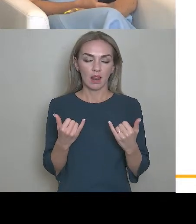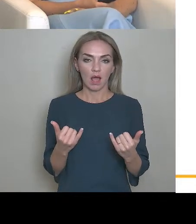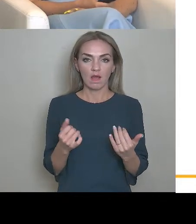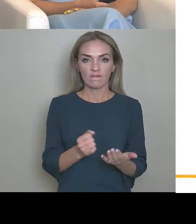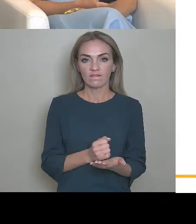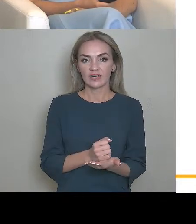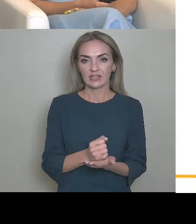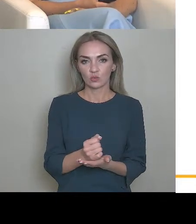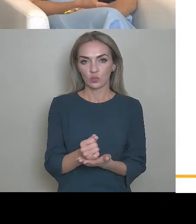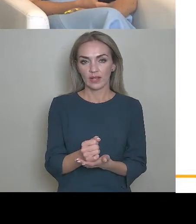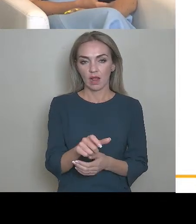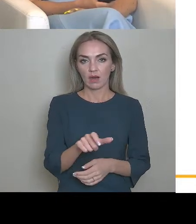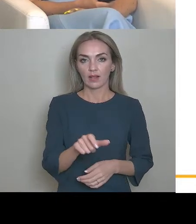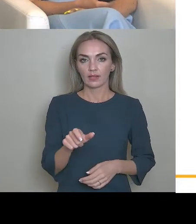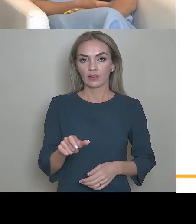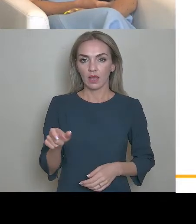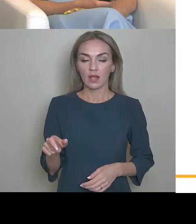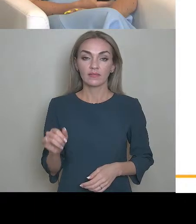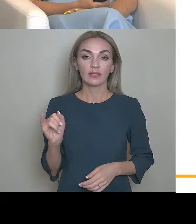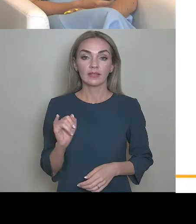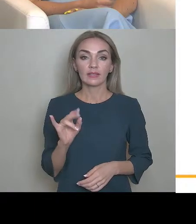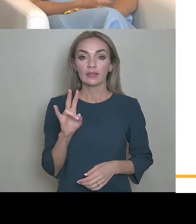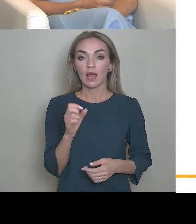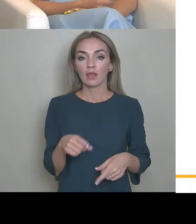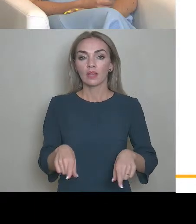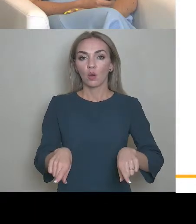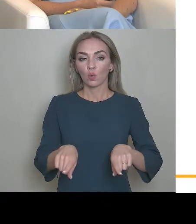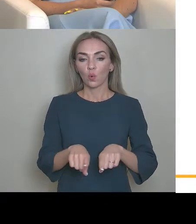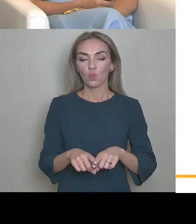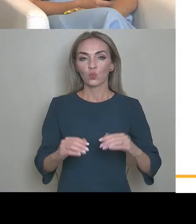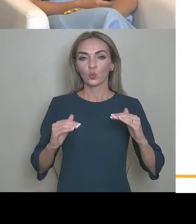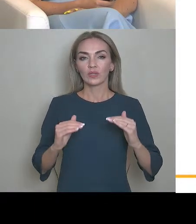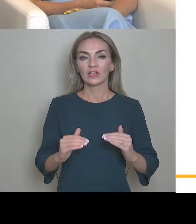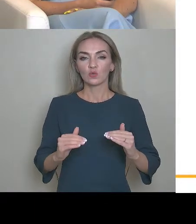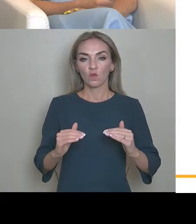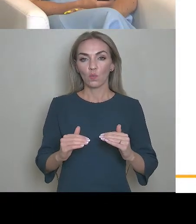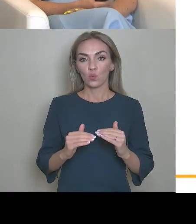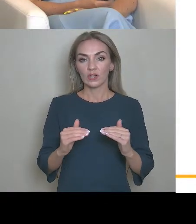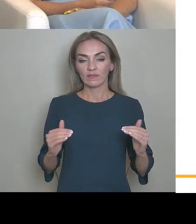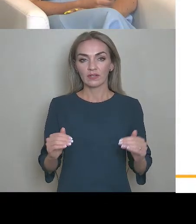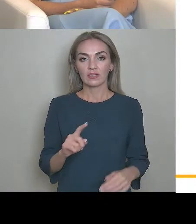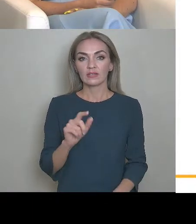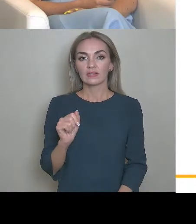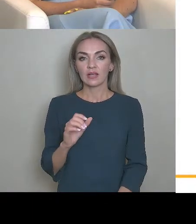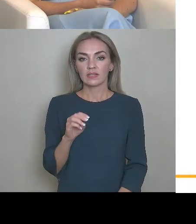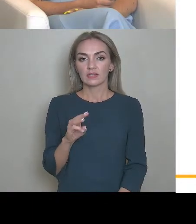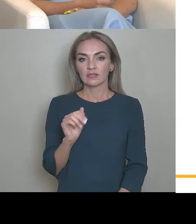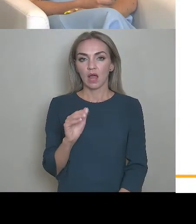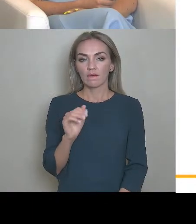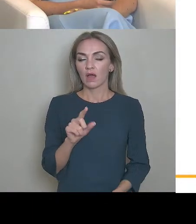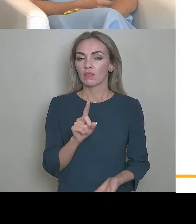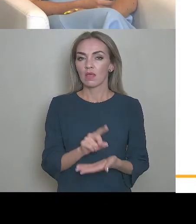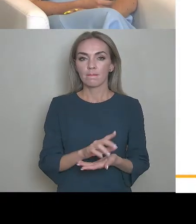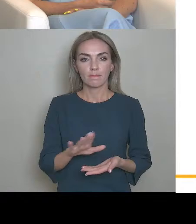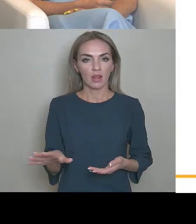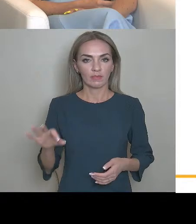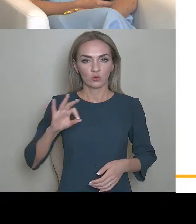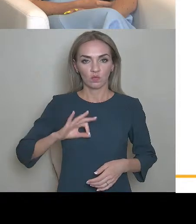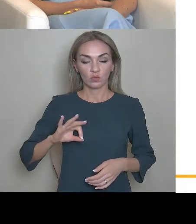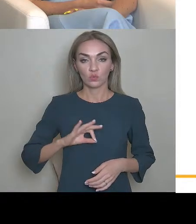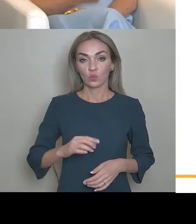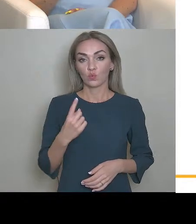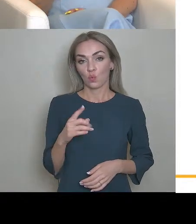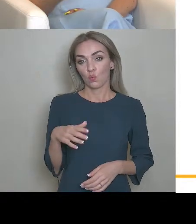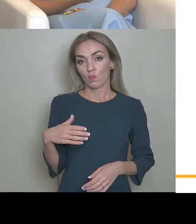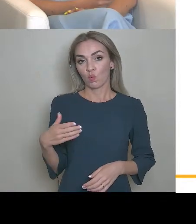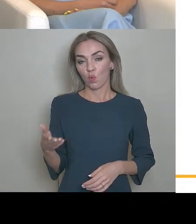hinders nomination of the candidates, and especially this grassroots level, the deposit